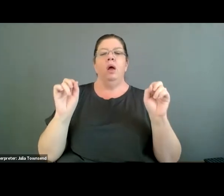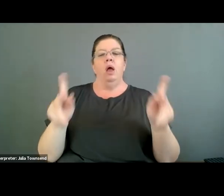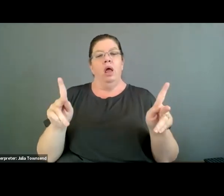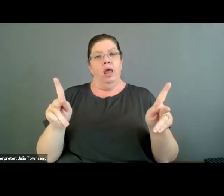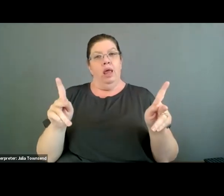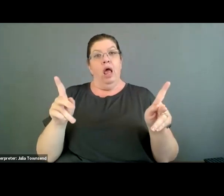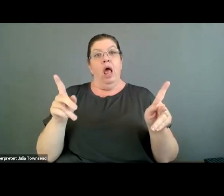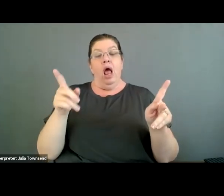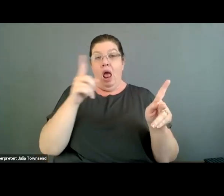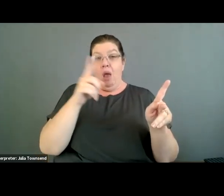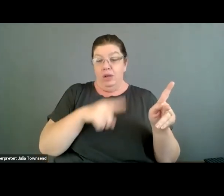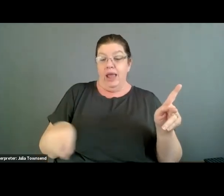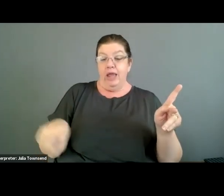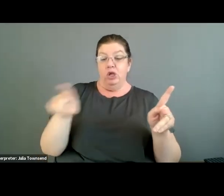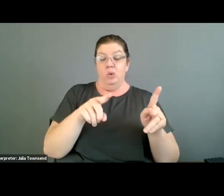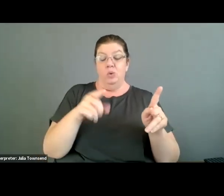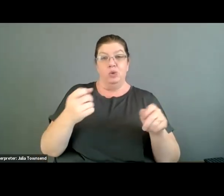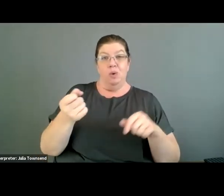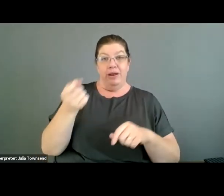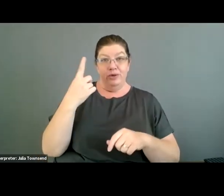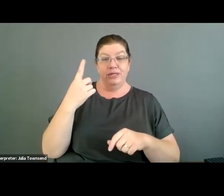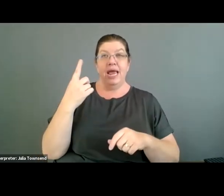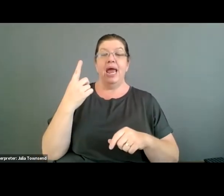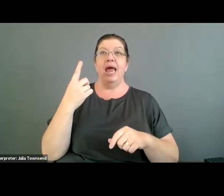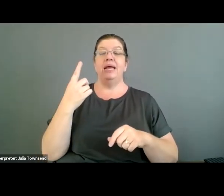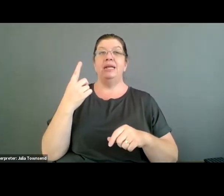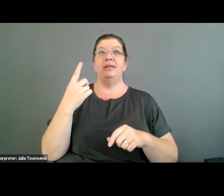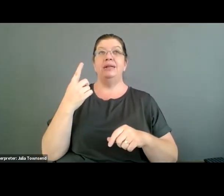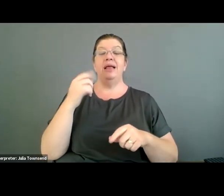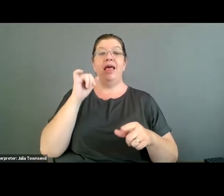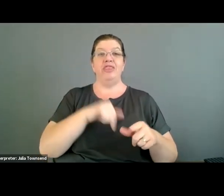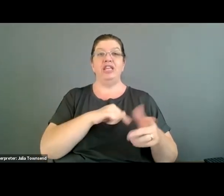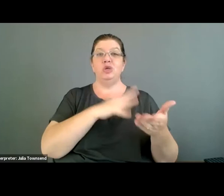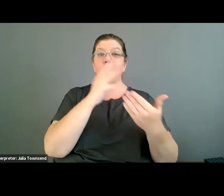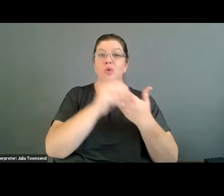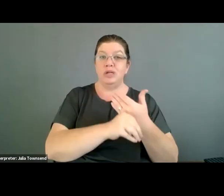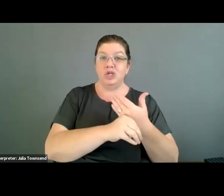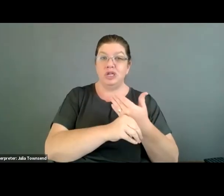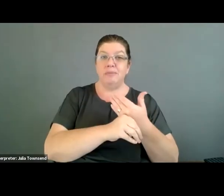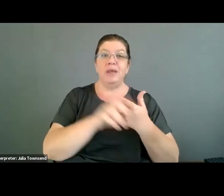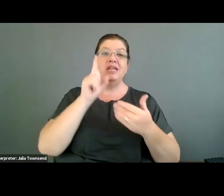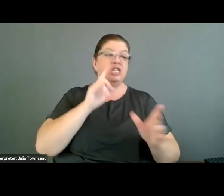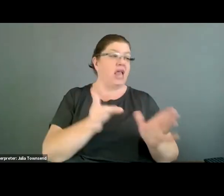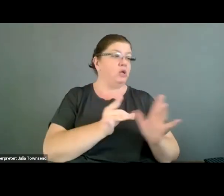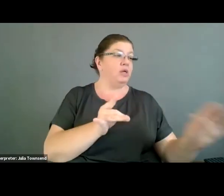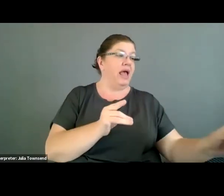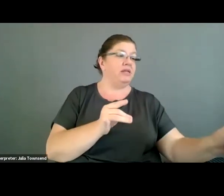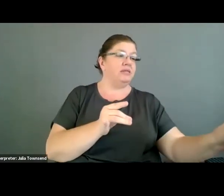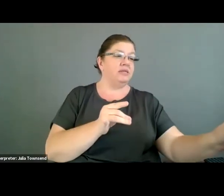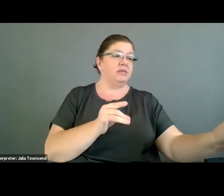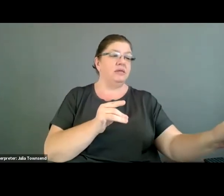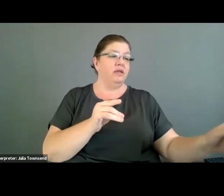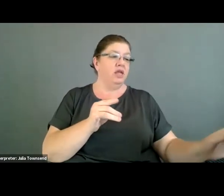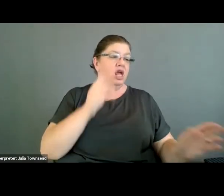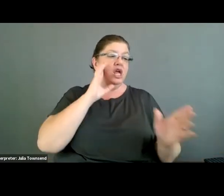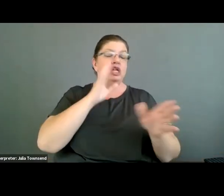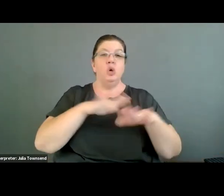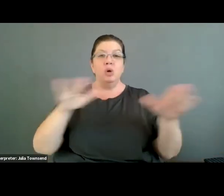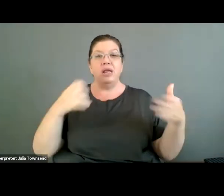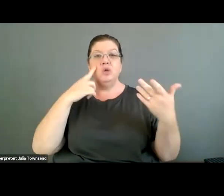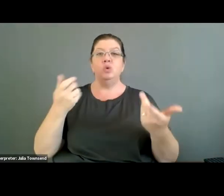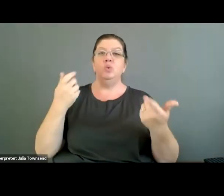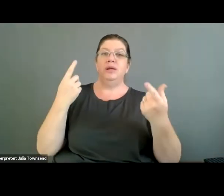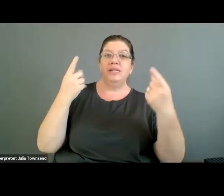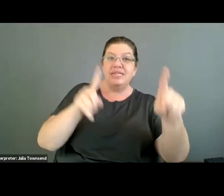you to understand that this curriculum sexualizes children, teaches children to consent to sex,